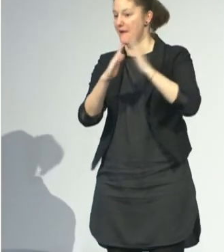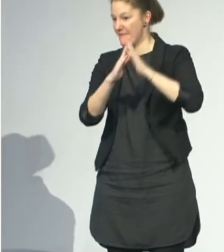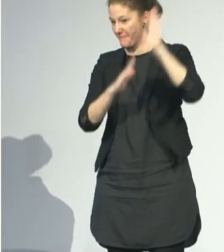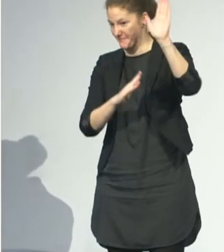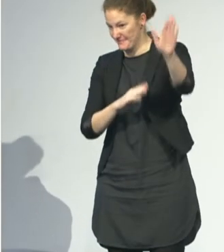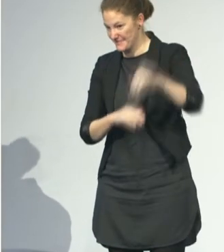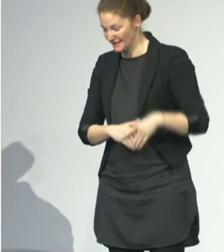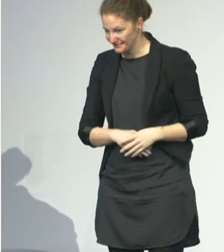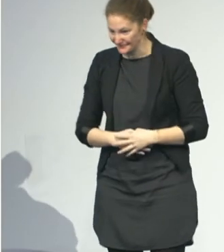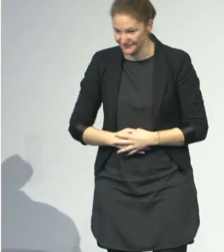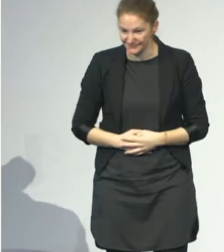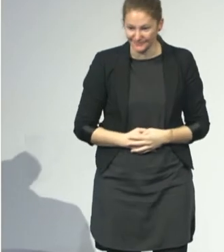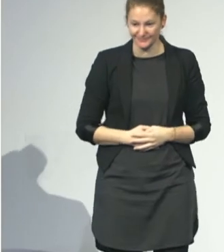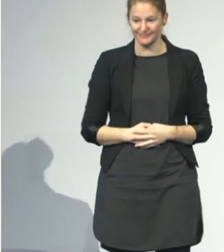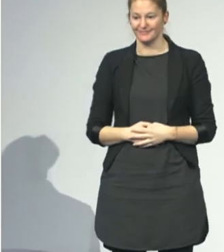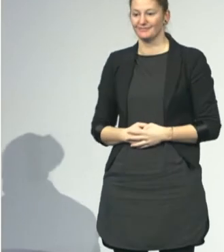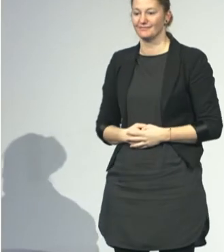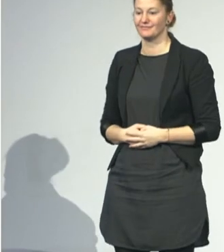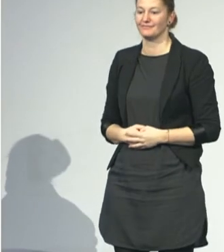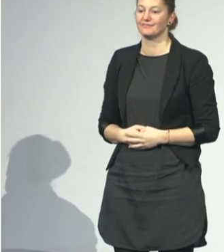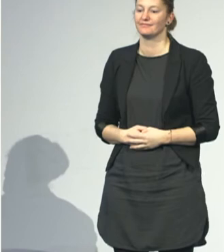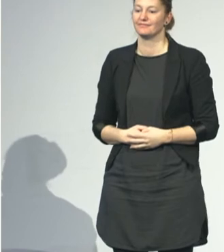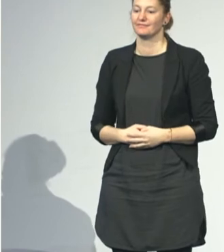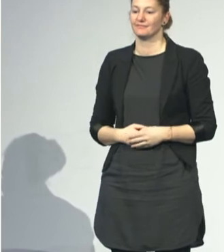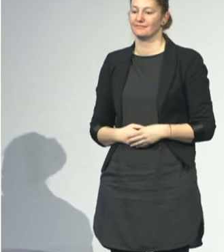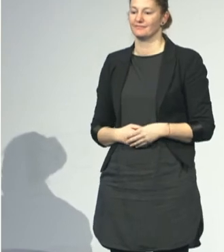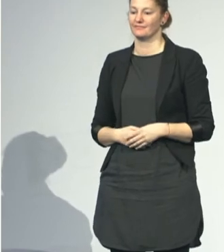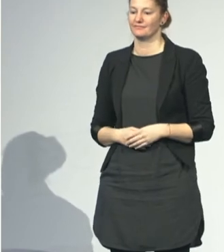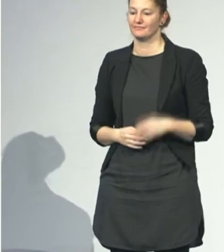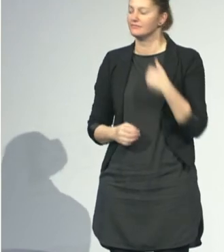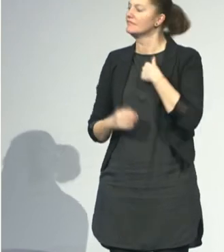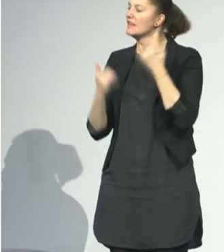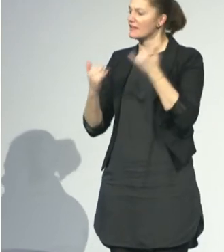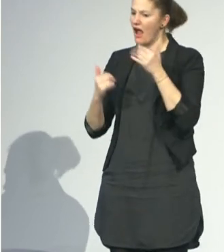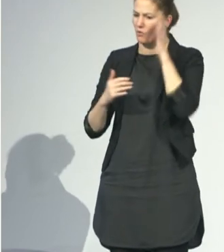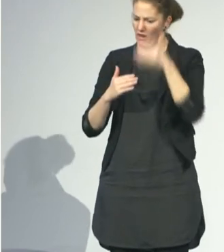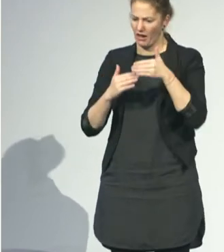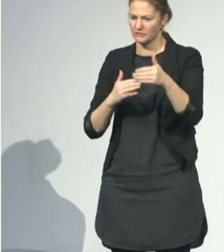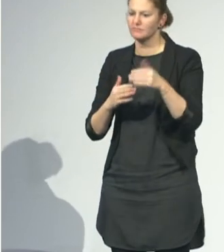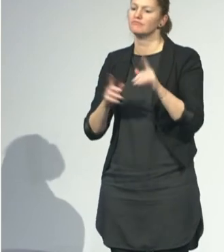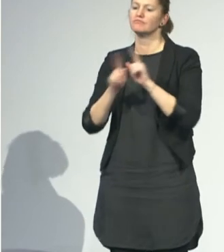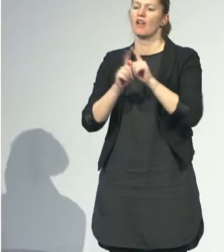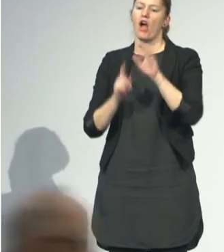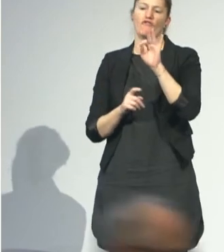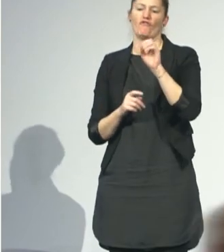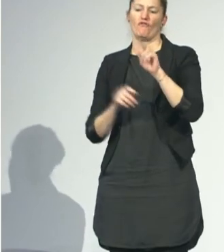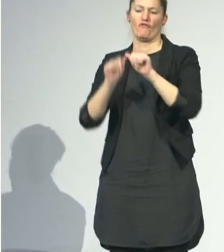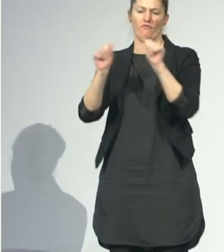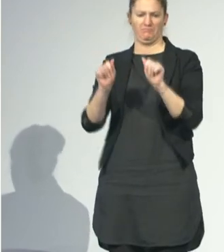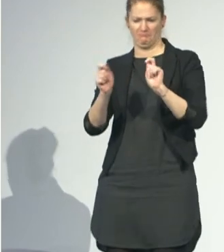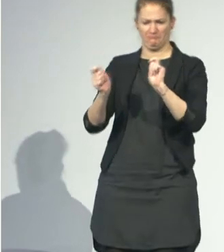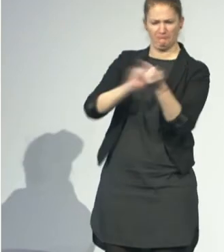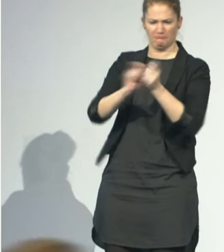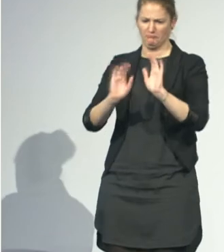what I told you, but I'm going to start with Linda, then go to Lourdes, and then go to